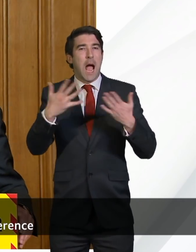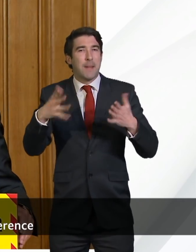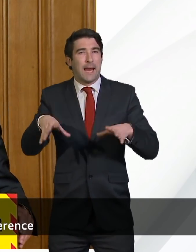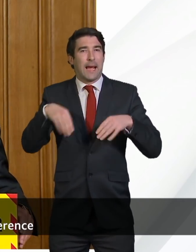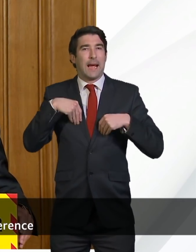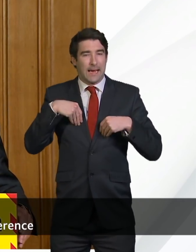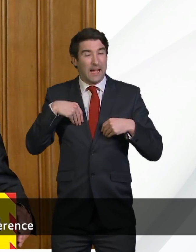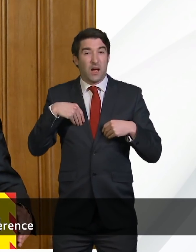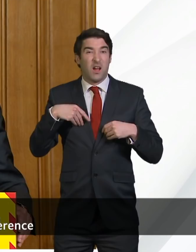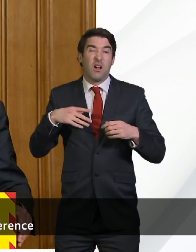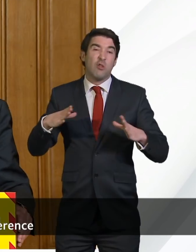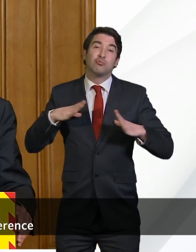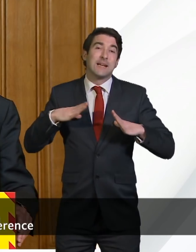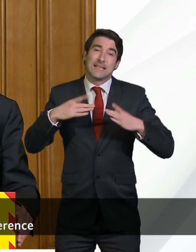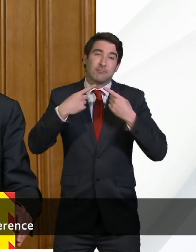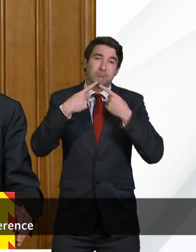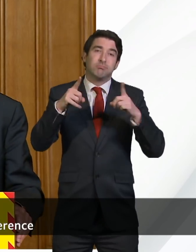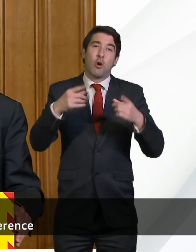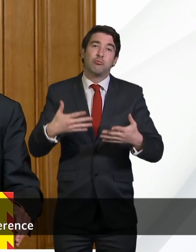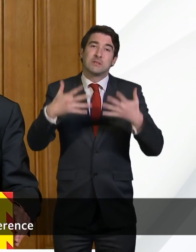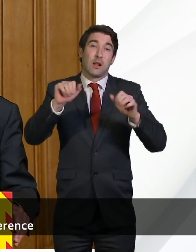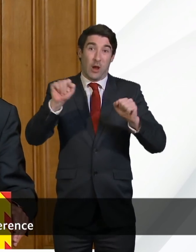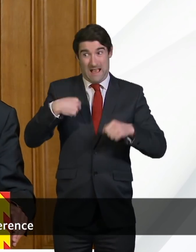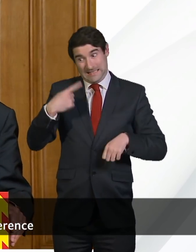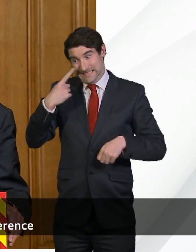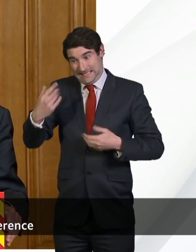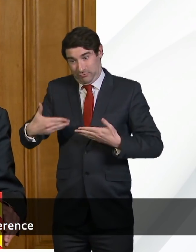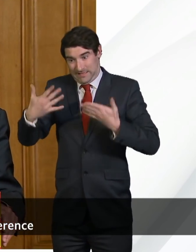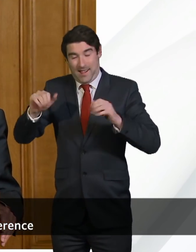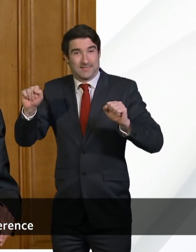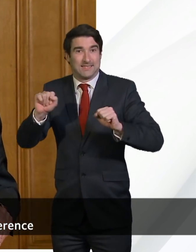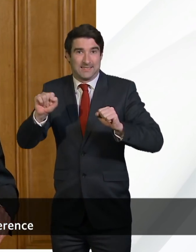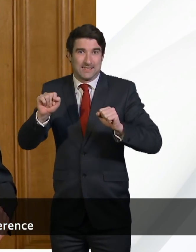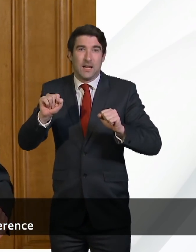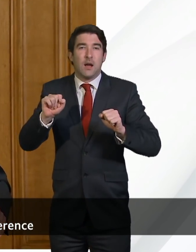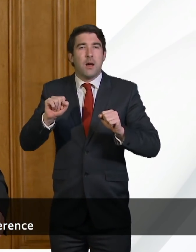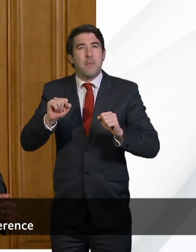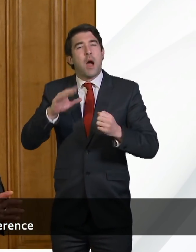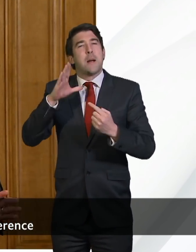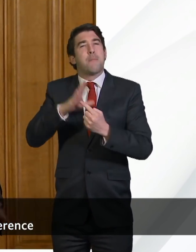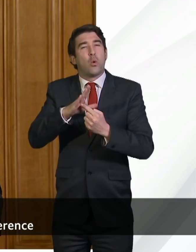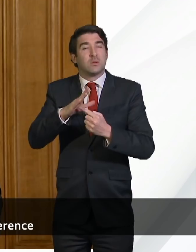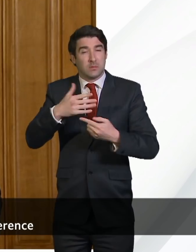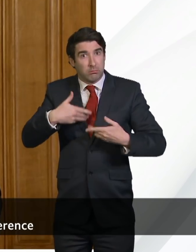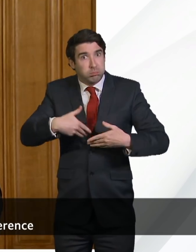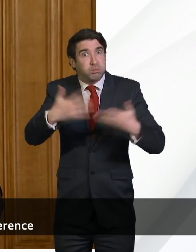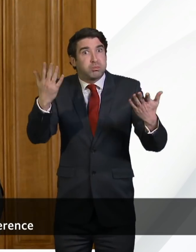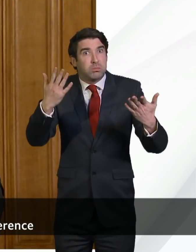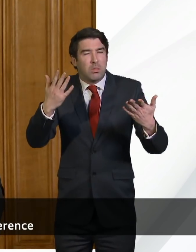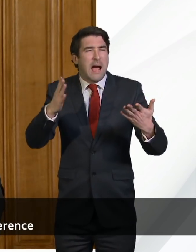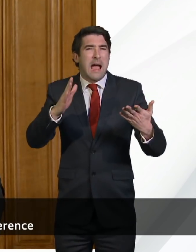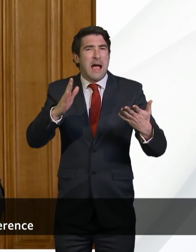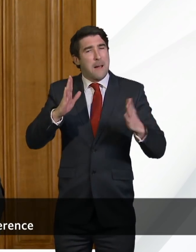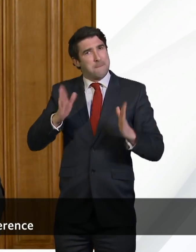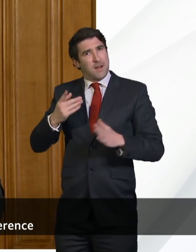as soon as they're ready and they know what they show and they can validate that these are reliable results. So that's what's going on at the moment.